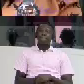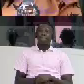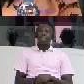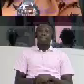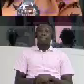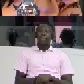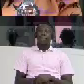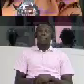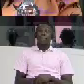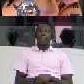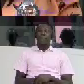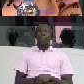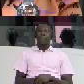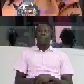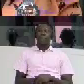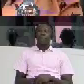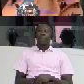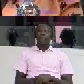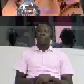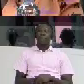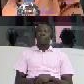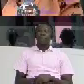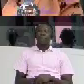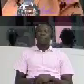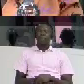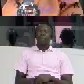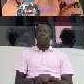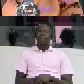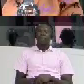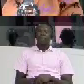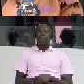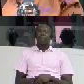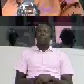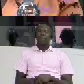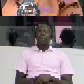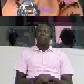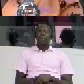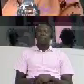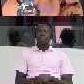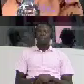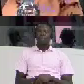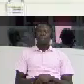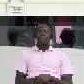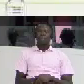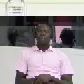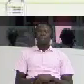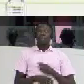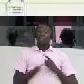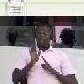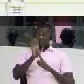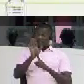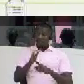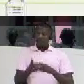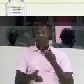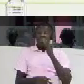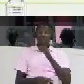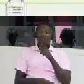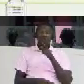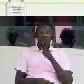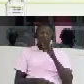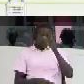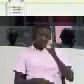yar googu moom naka nga ko dee faral di defee. Yar bi mooy su fekkee ne da nga late. The discipline